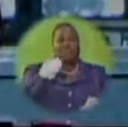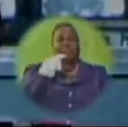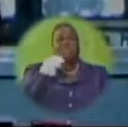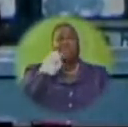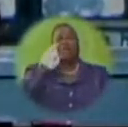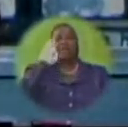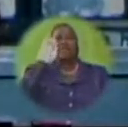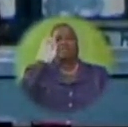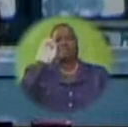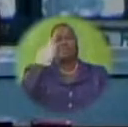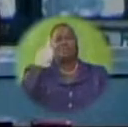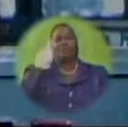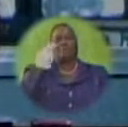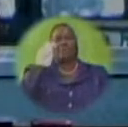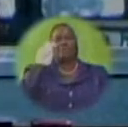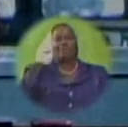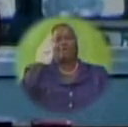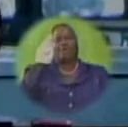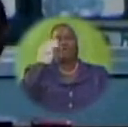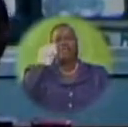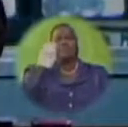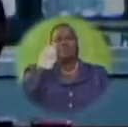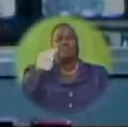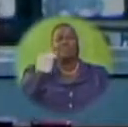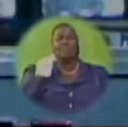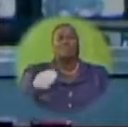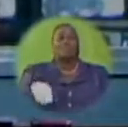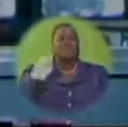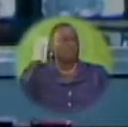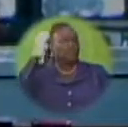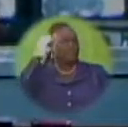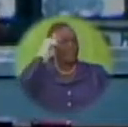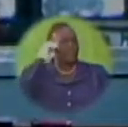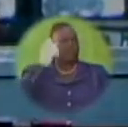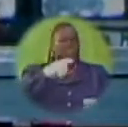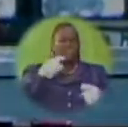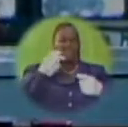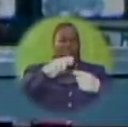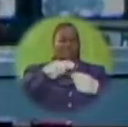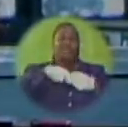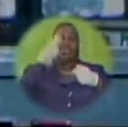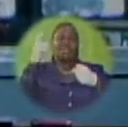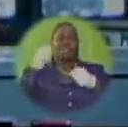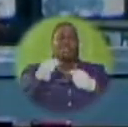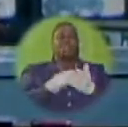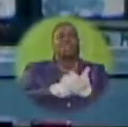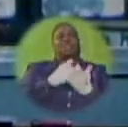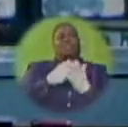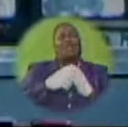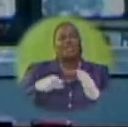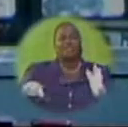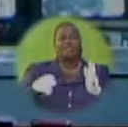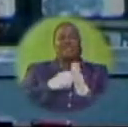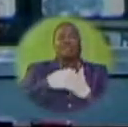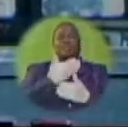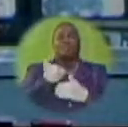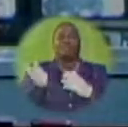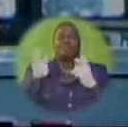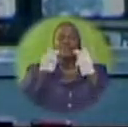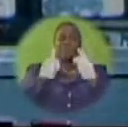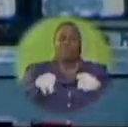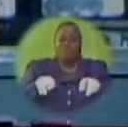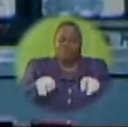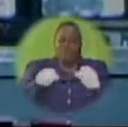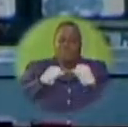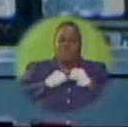the body is currently considering a retirement age for its taxi operators. He adds that these persons should receive